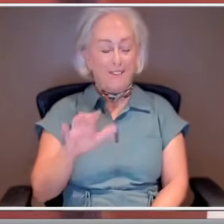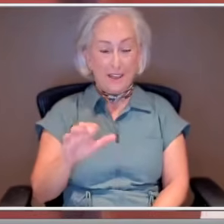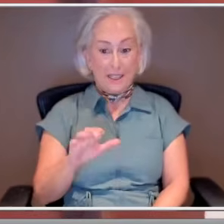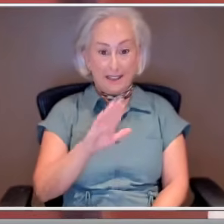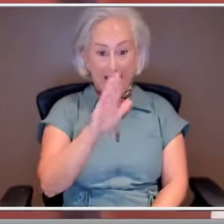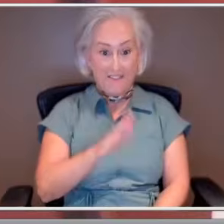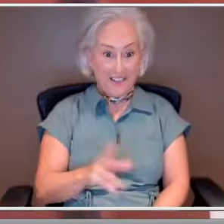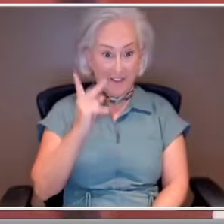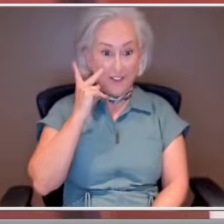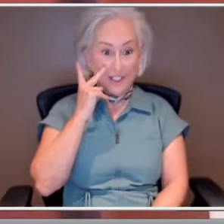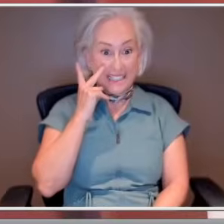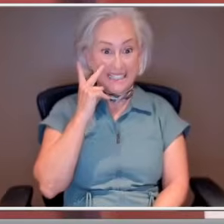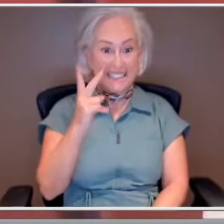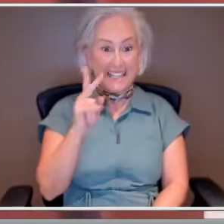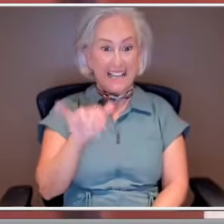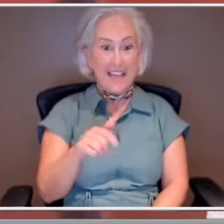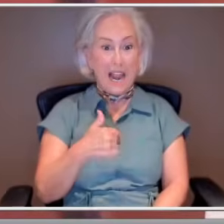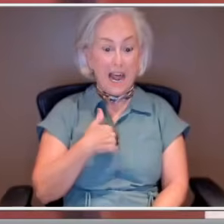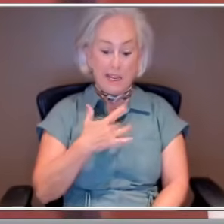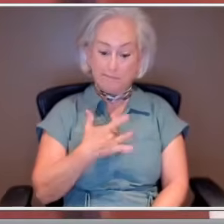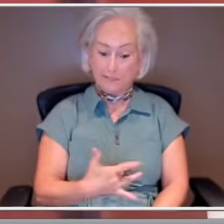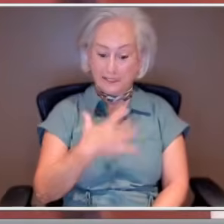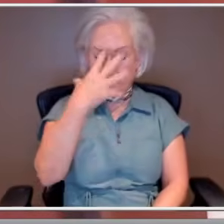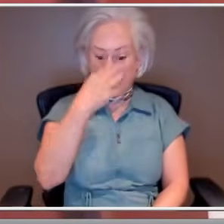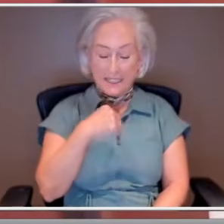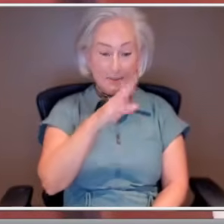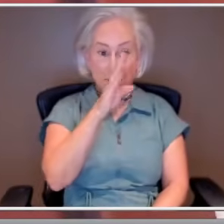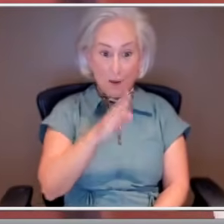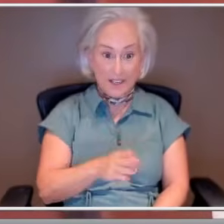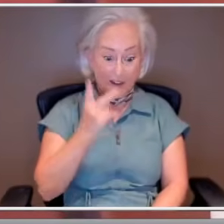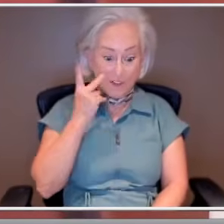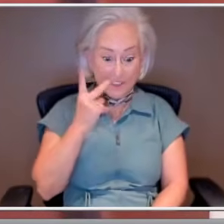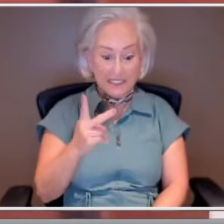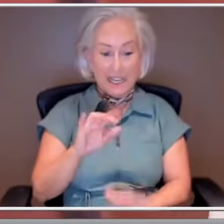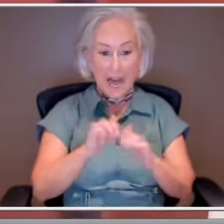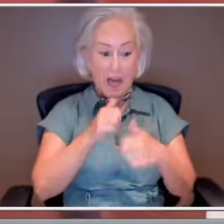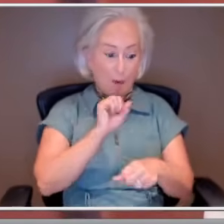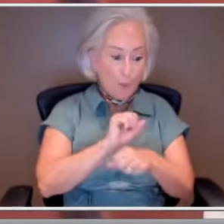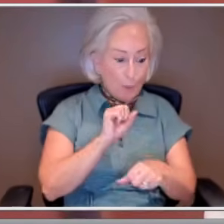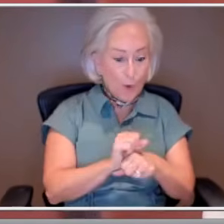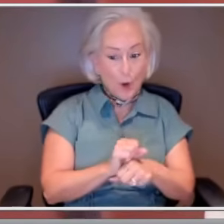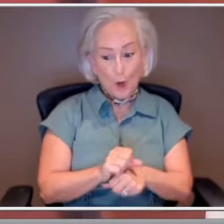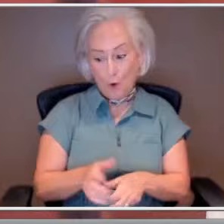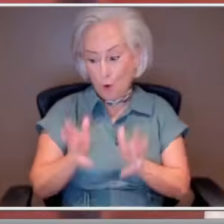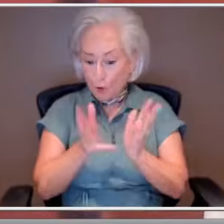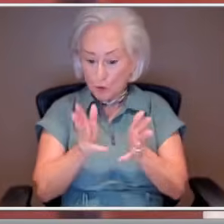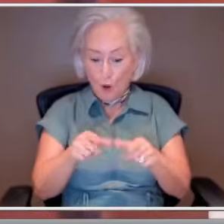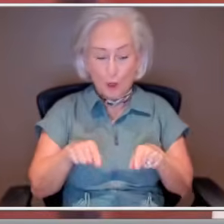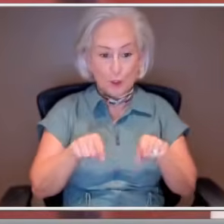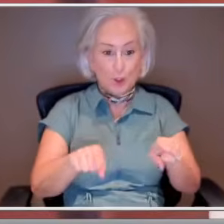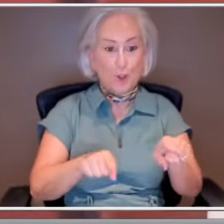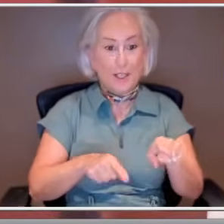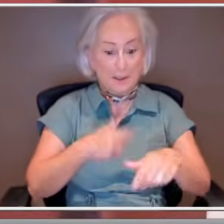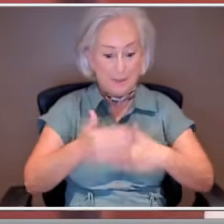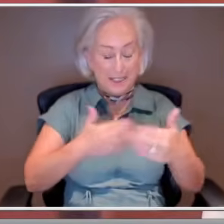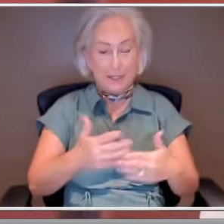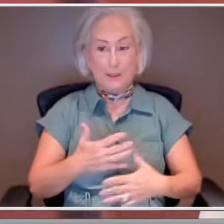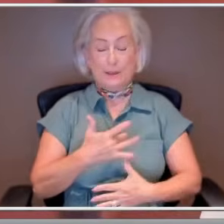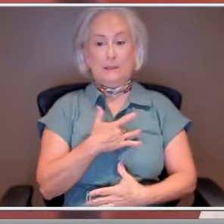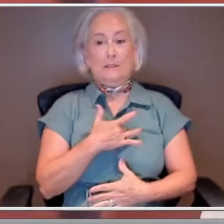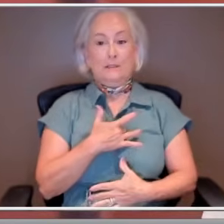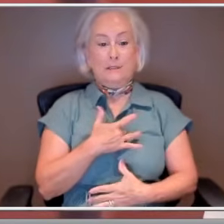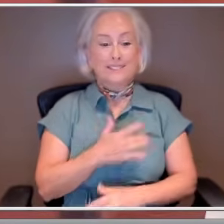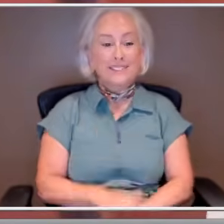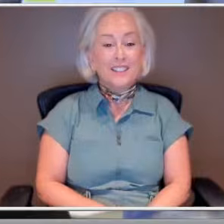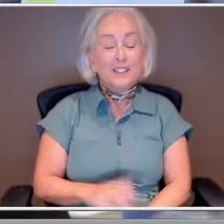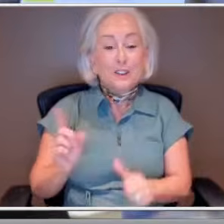You know, I'm asleep, so I didn't see them working or talking or anything like that. So it was a little graphic. Is this the first time you've been able to